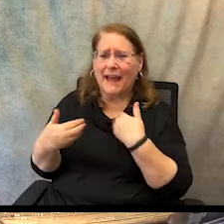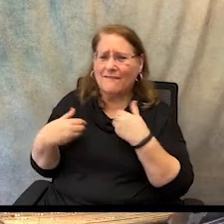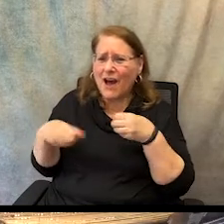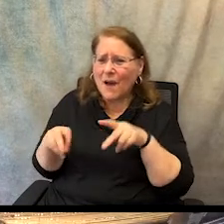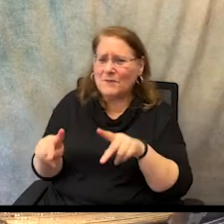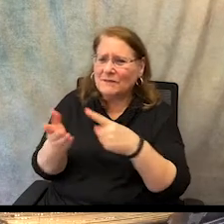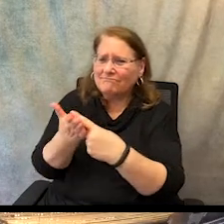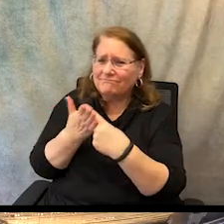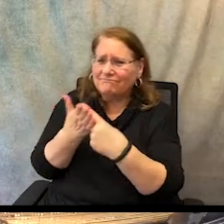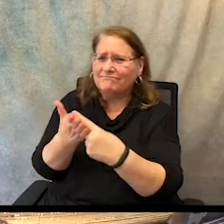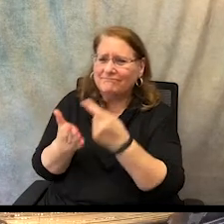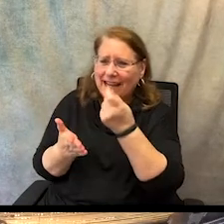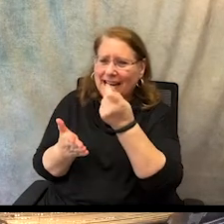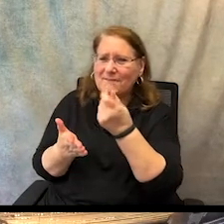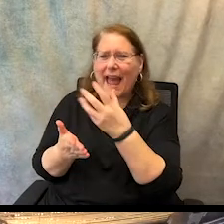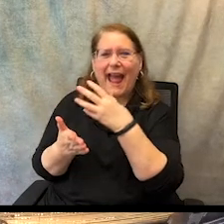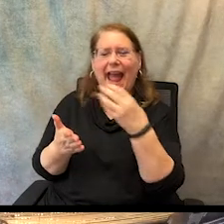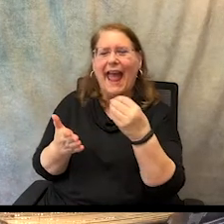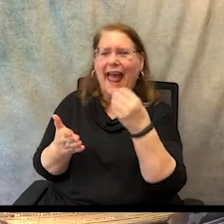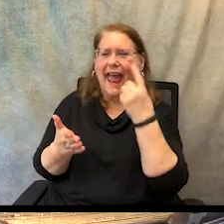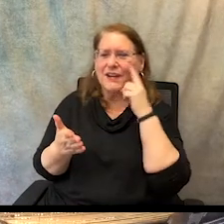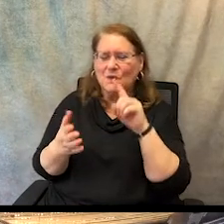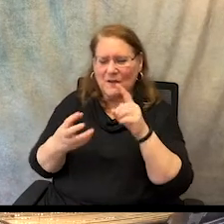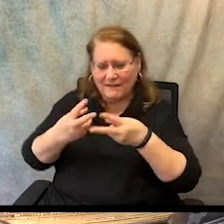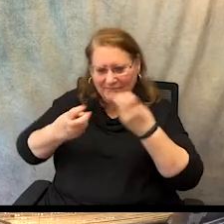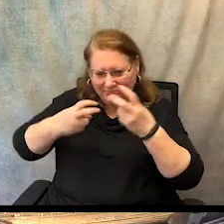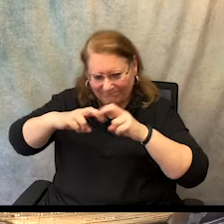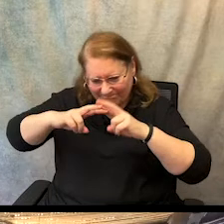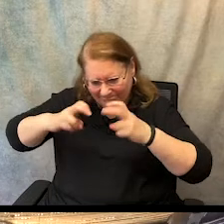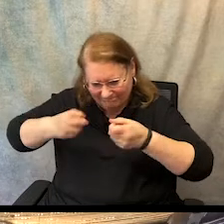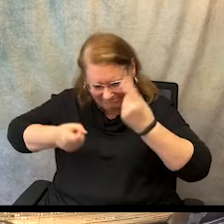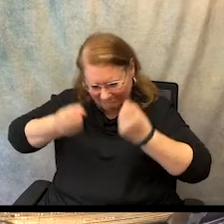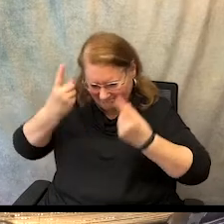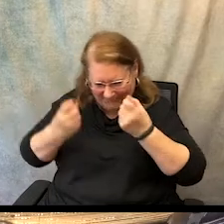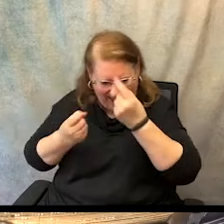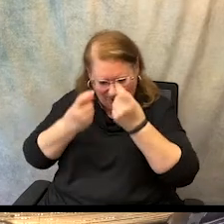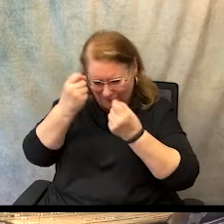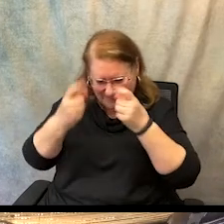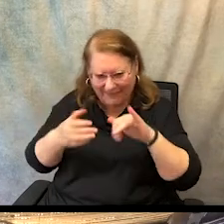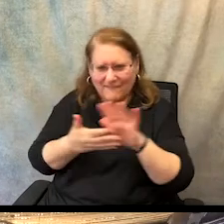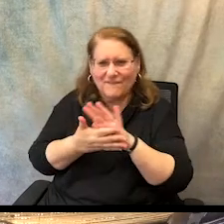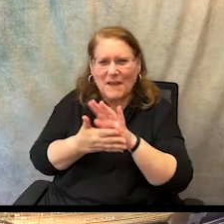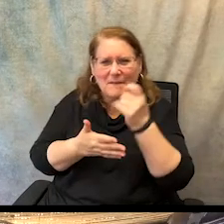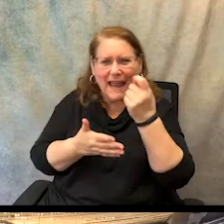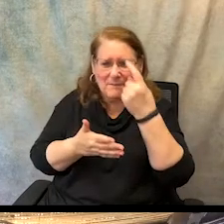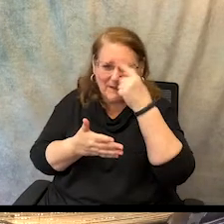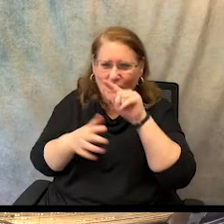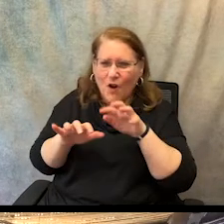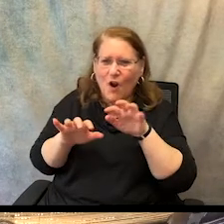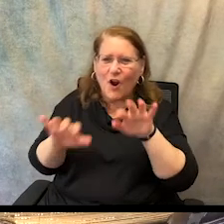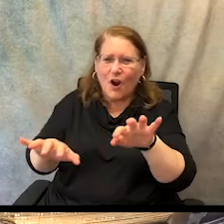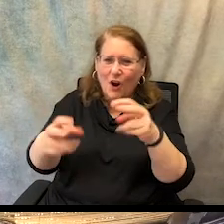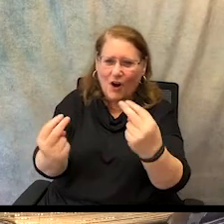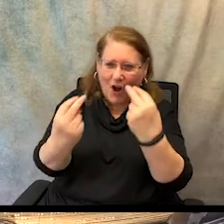got a chance to chat for a bit and to unpack the film a bit for our audience.